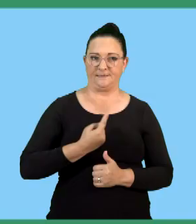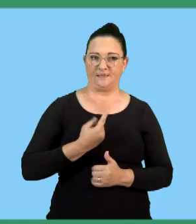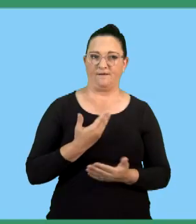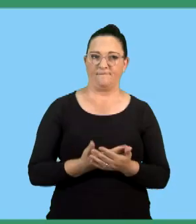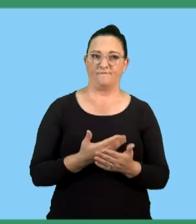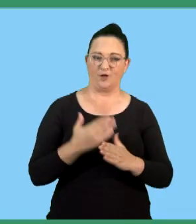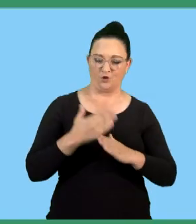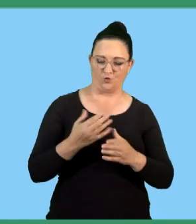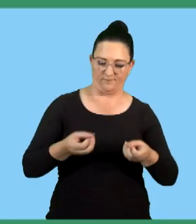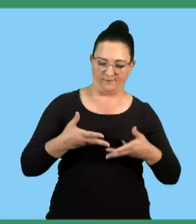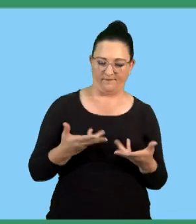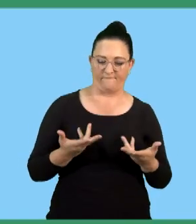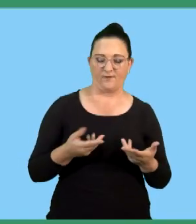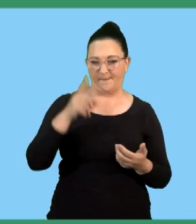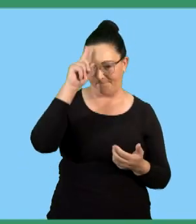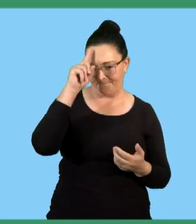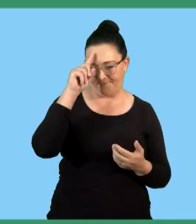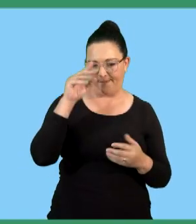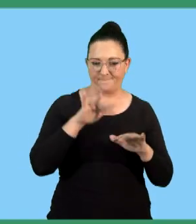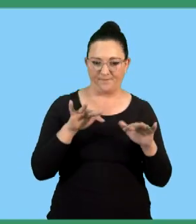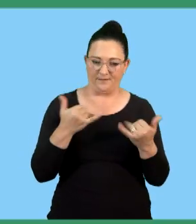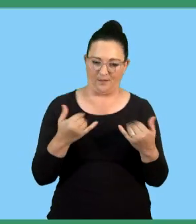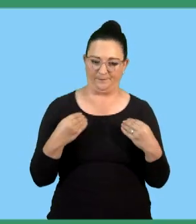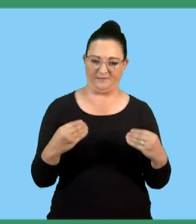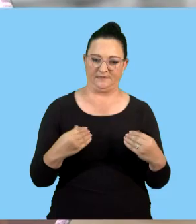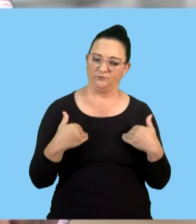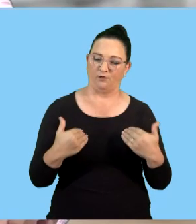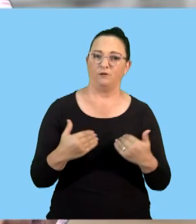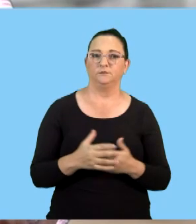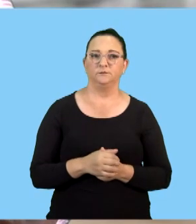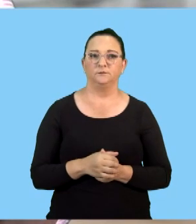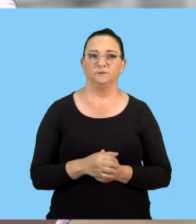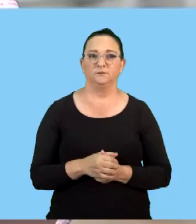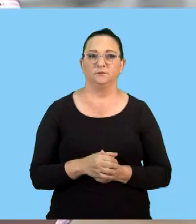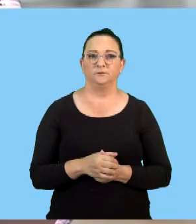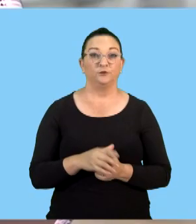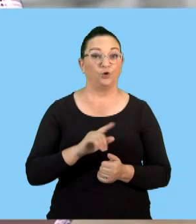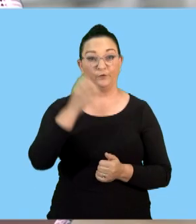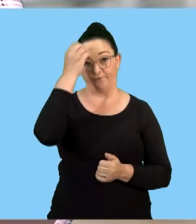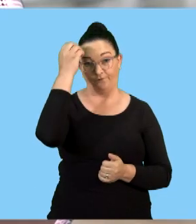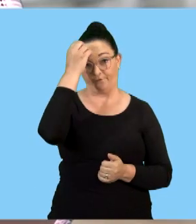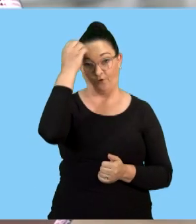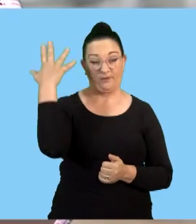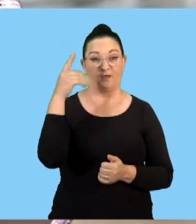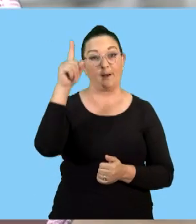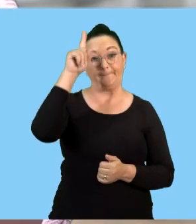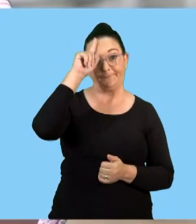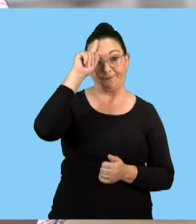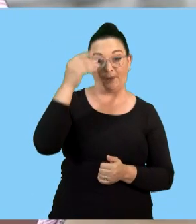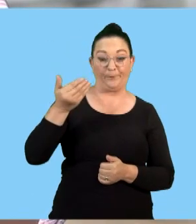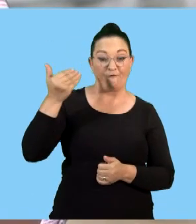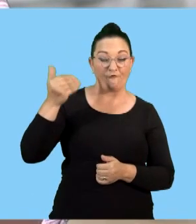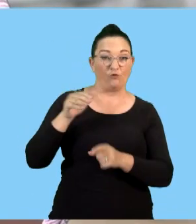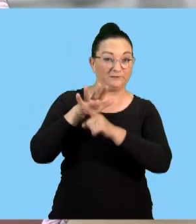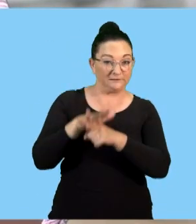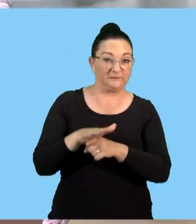self-employment and Black entrepreneurship. So meaning now more Black people, they can start their own businesses. Don't forget, Black is part of the